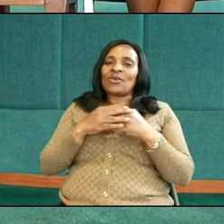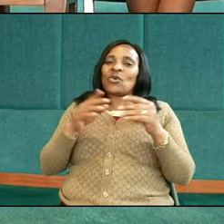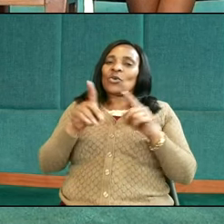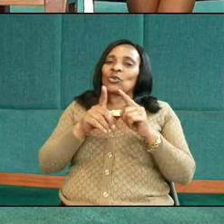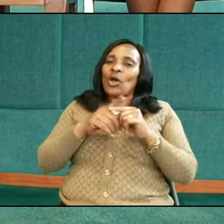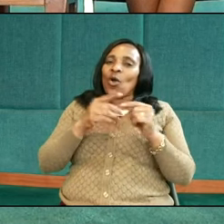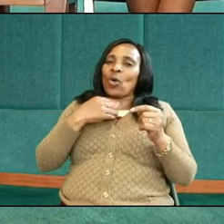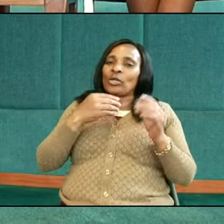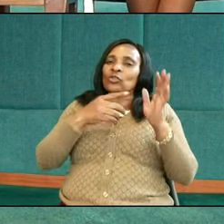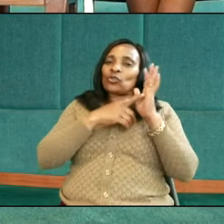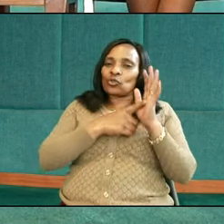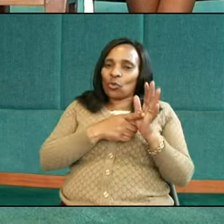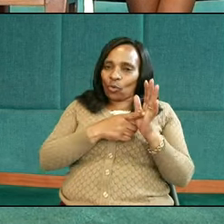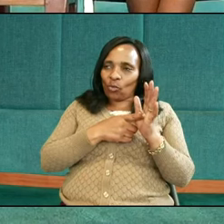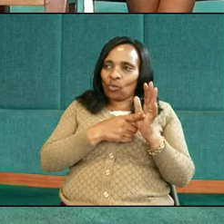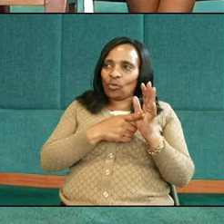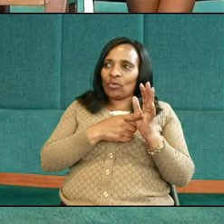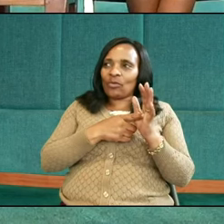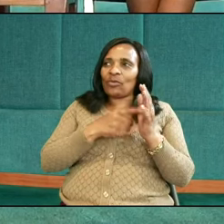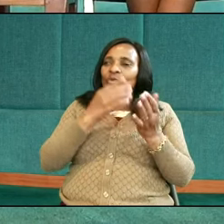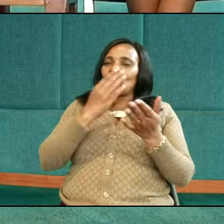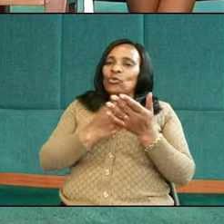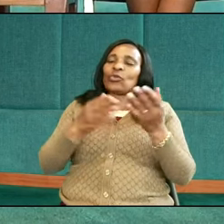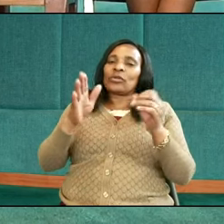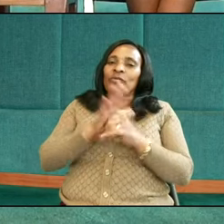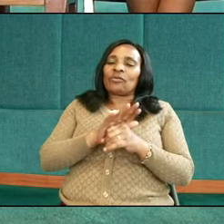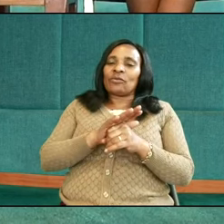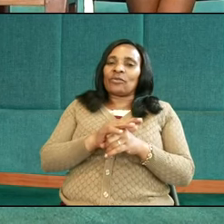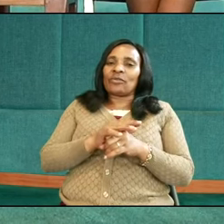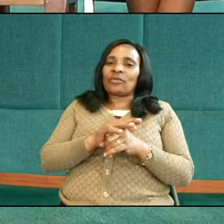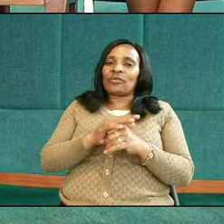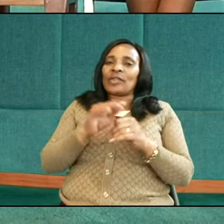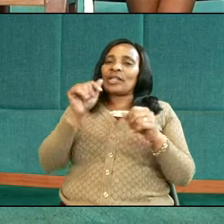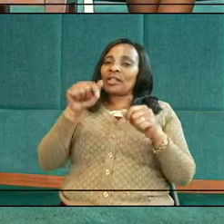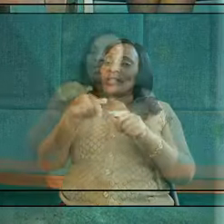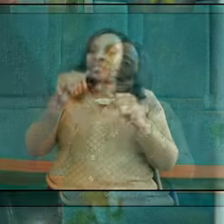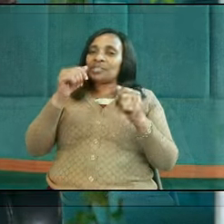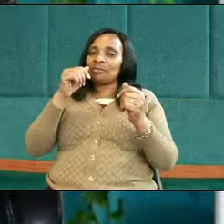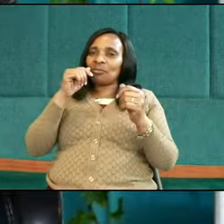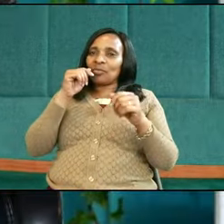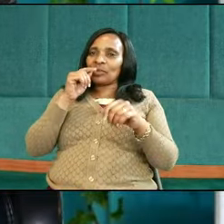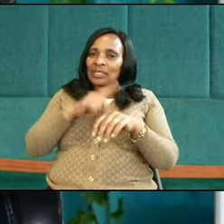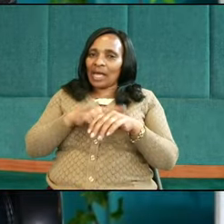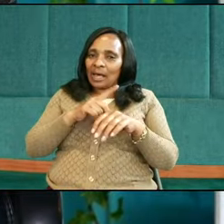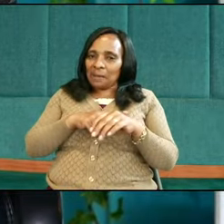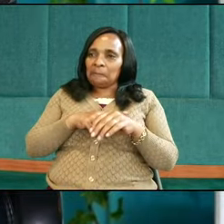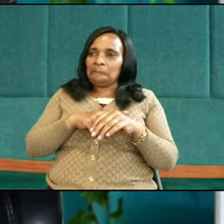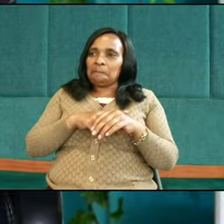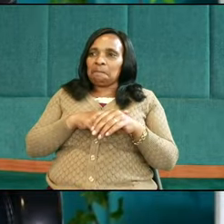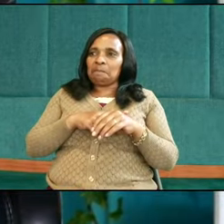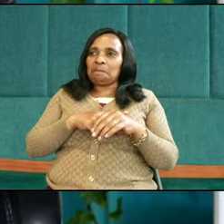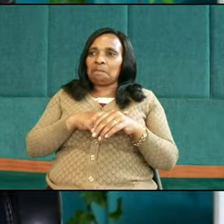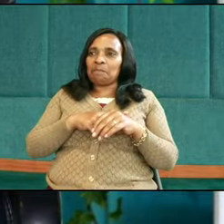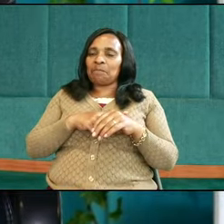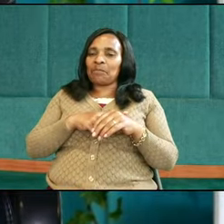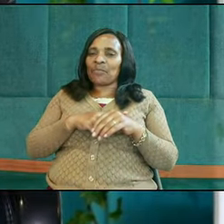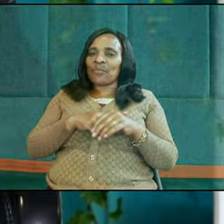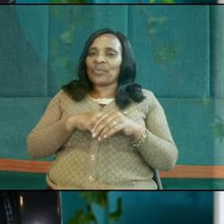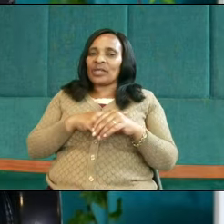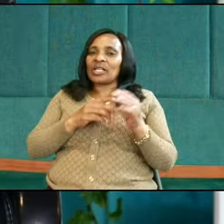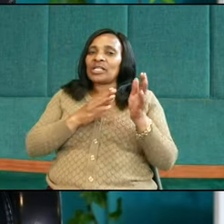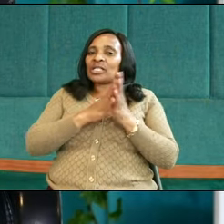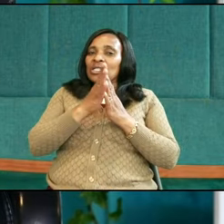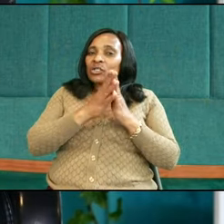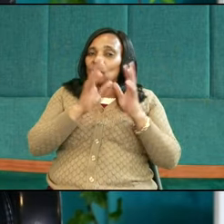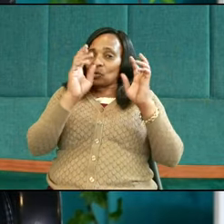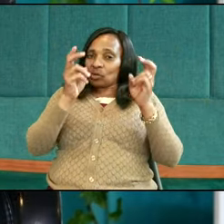showing them I'm also not being truthful. So at that point. Wow, you know, that's an interesting